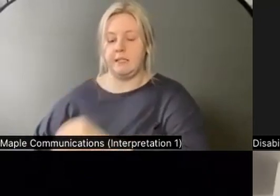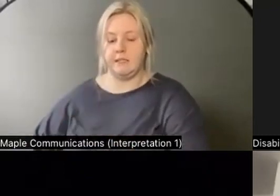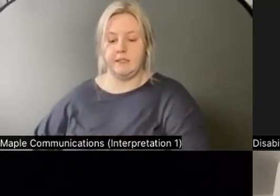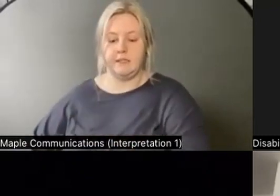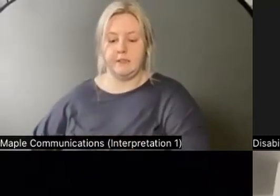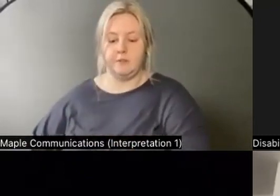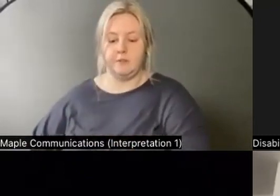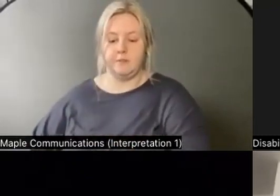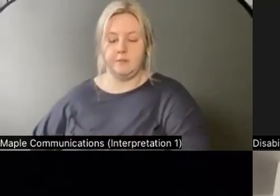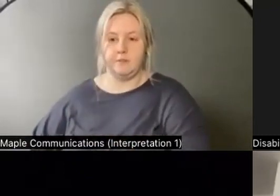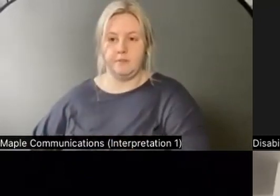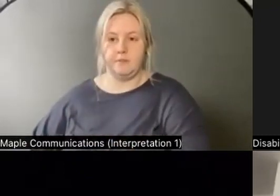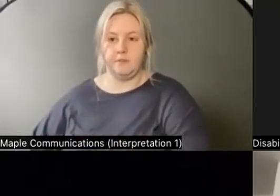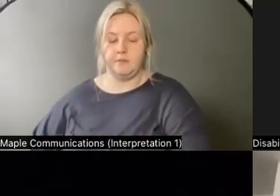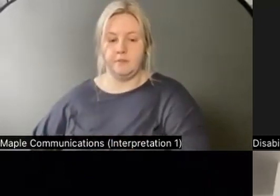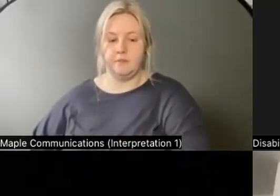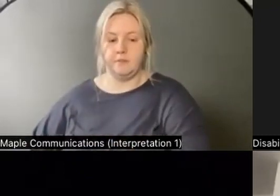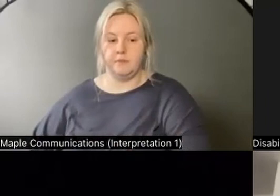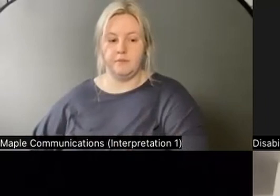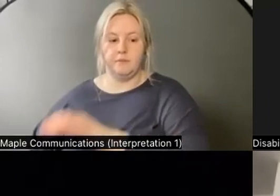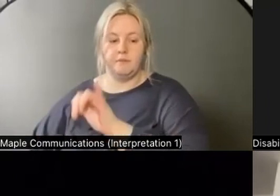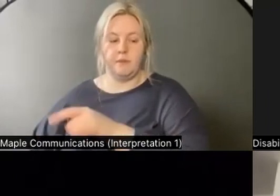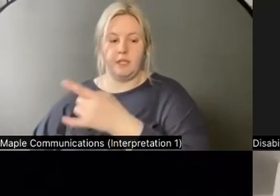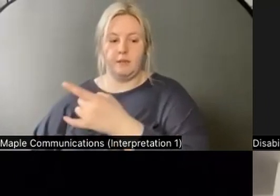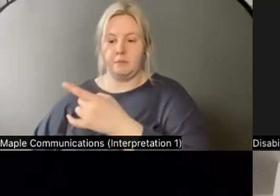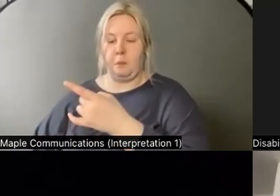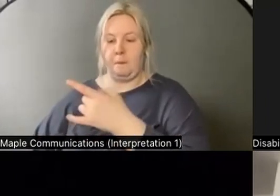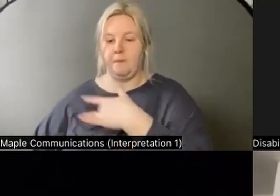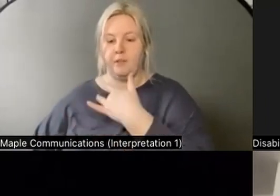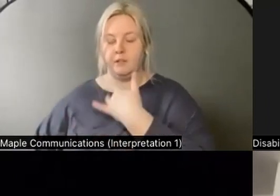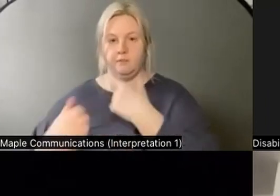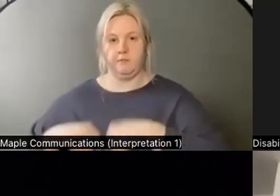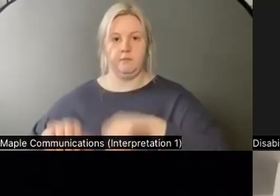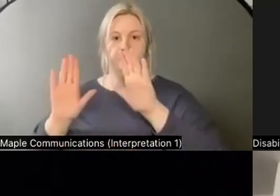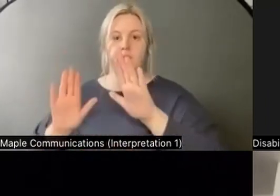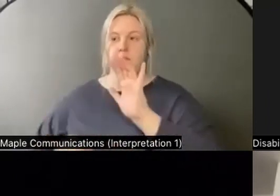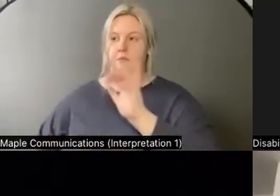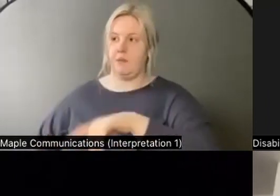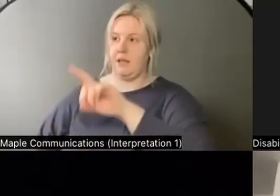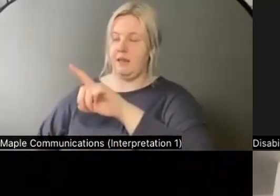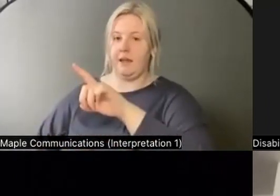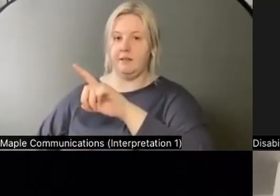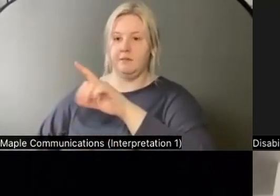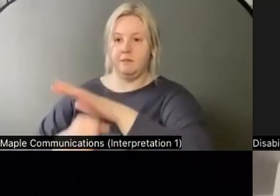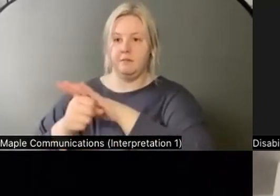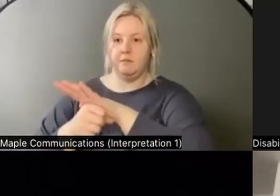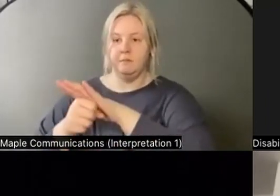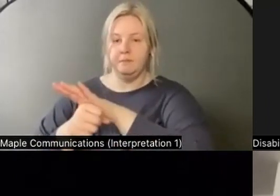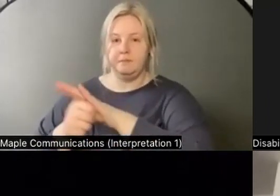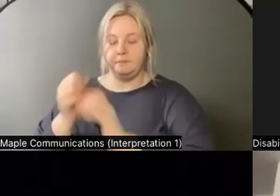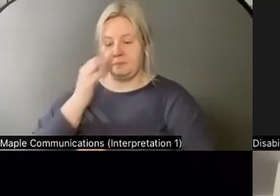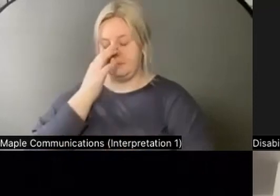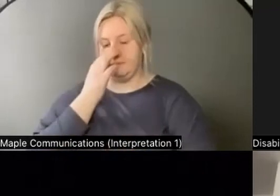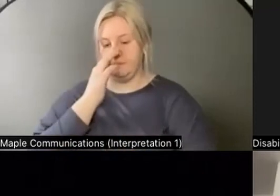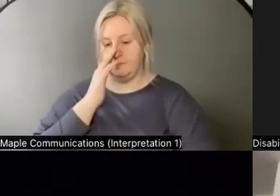the incredible abandonment in those spaces, where abandonment already exists. So just these layers